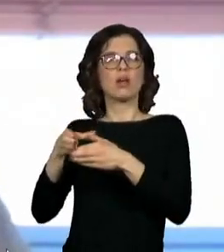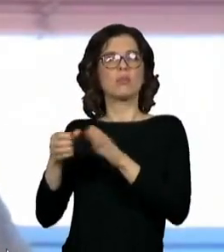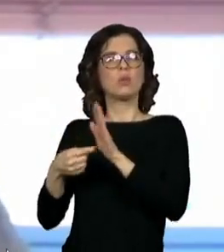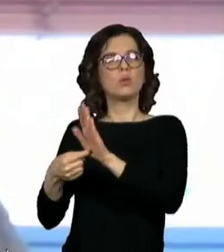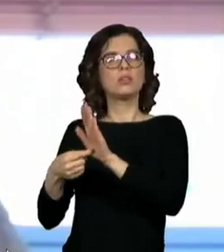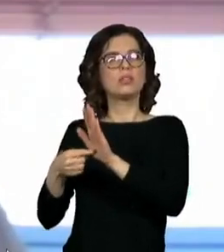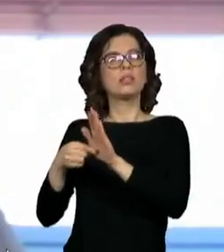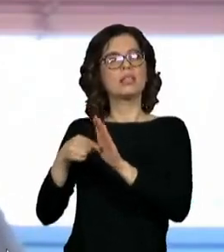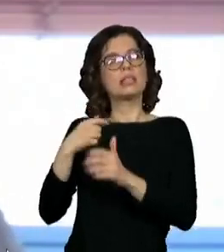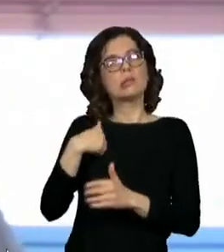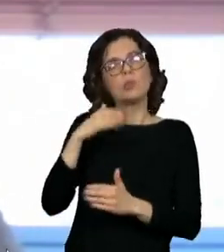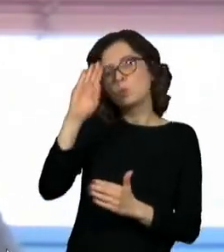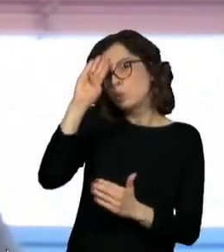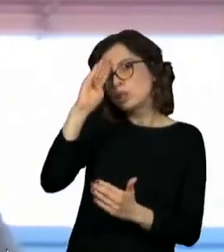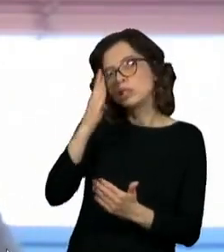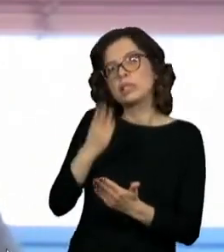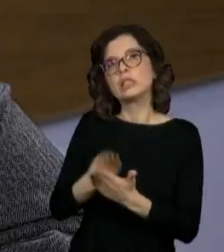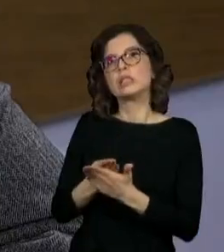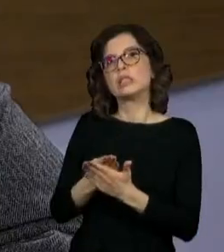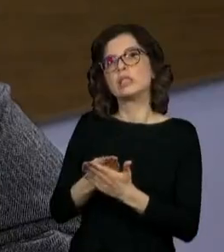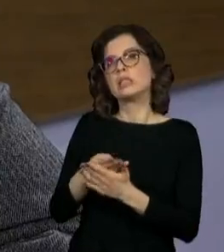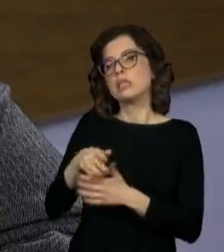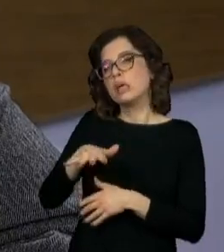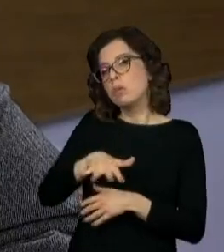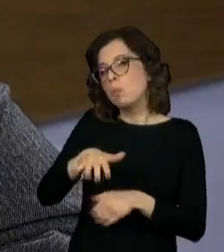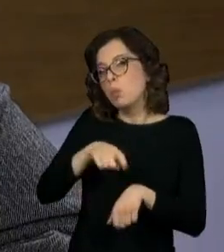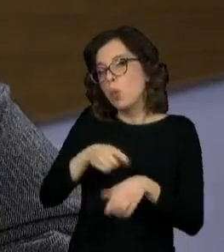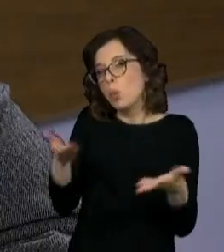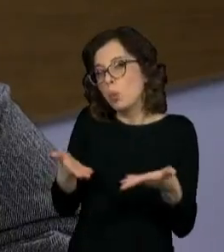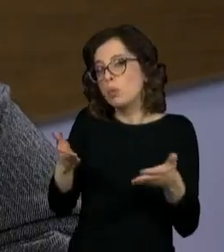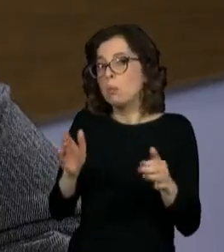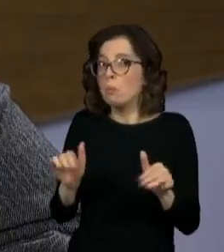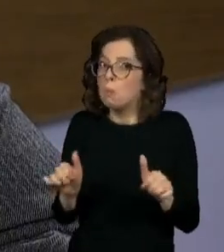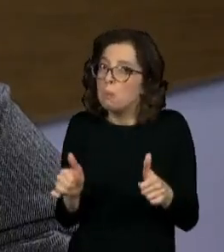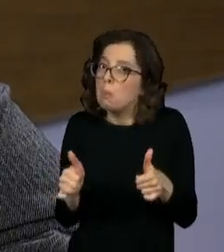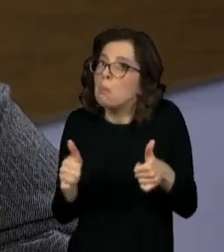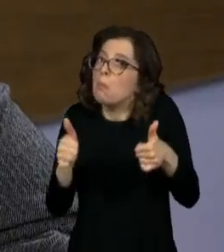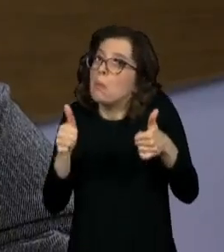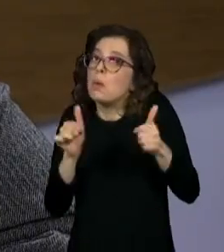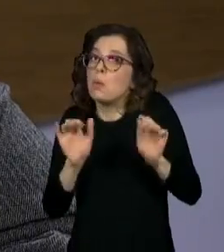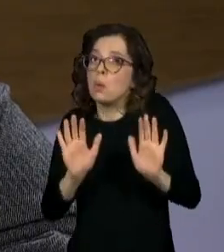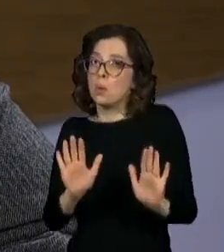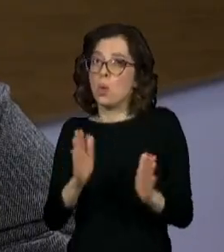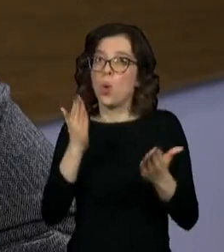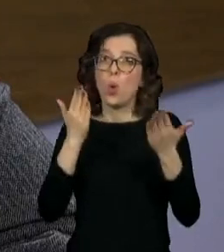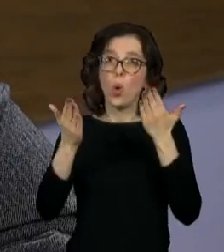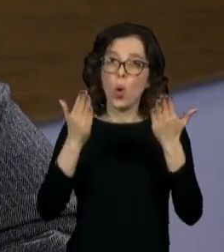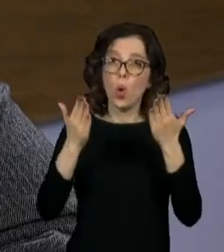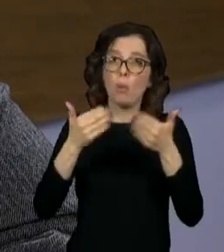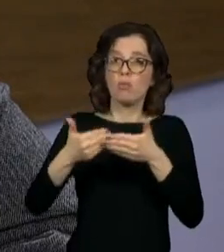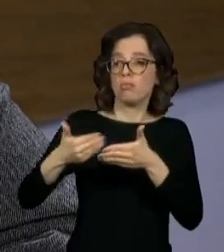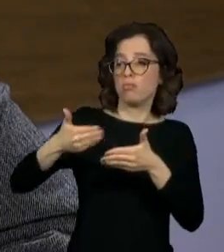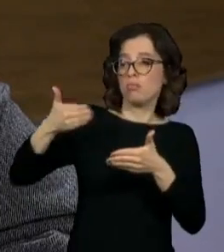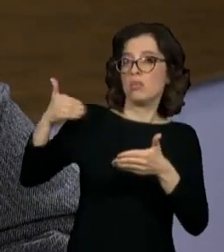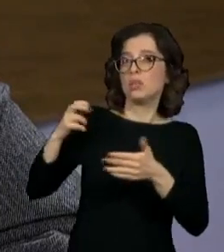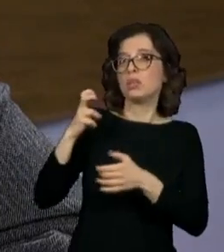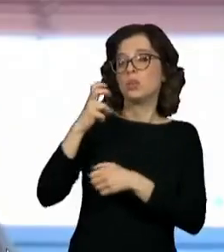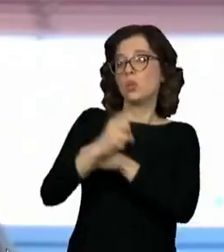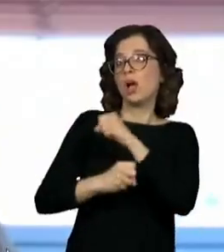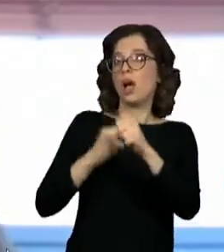But yes, I think the situation is better today globally for liberal democracy than it